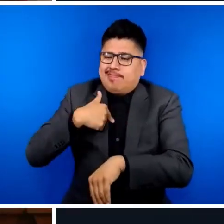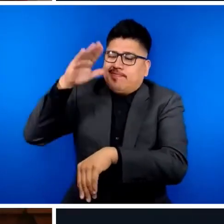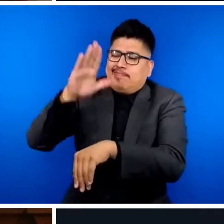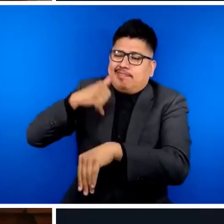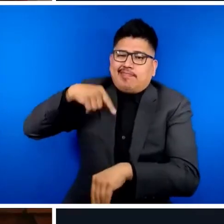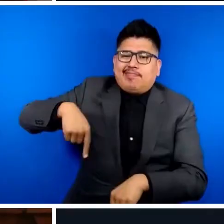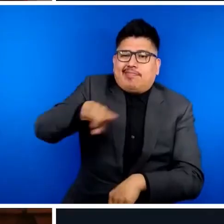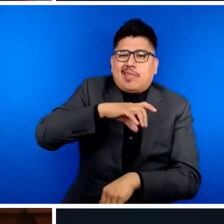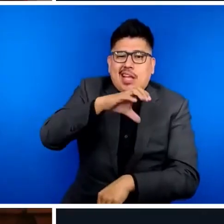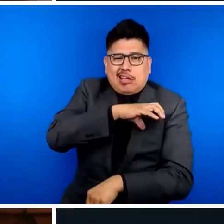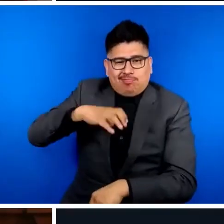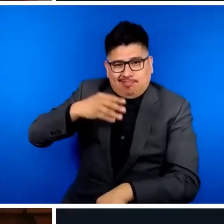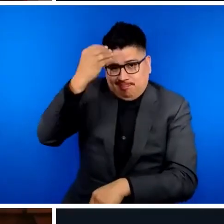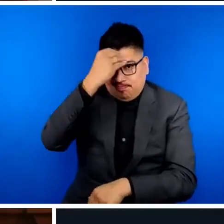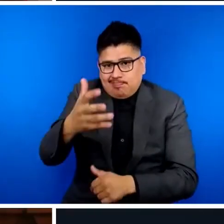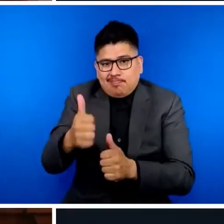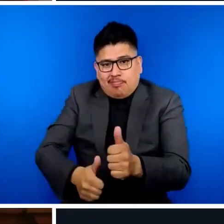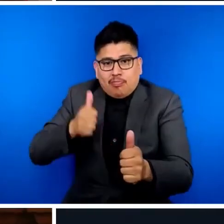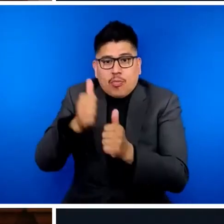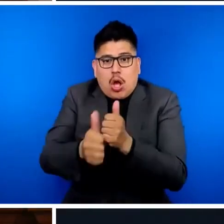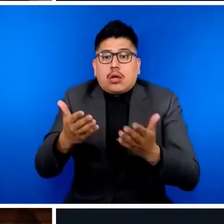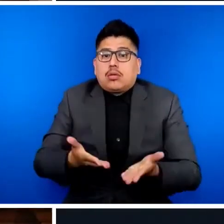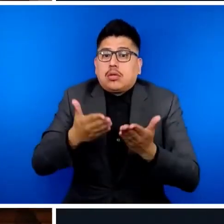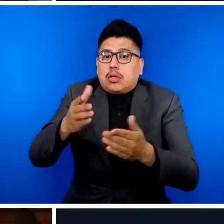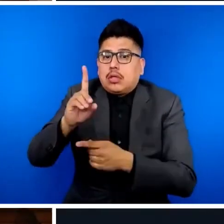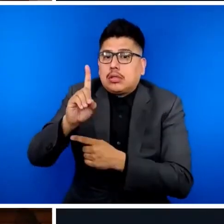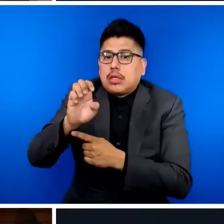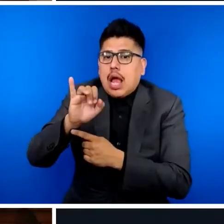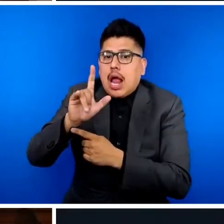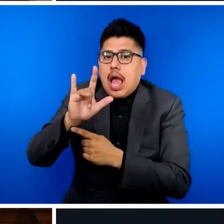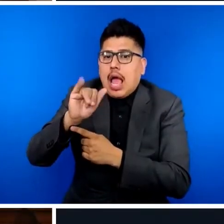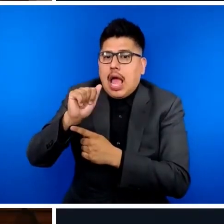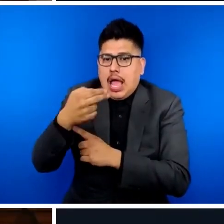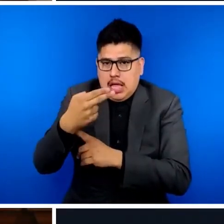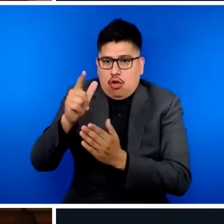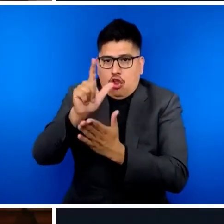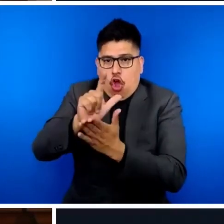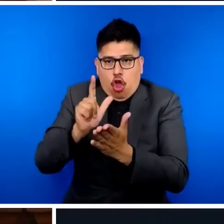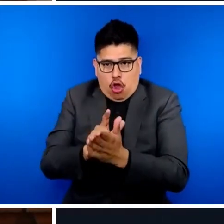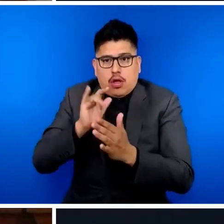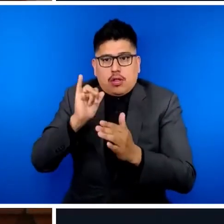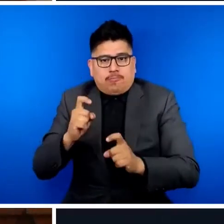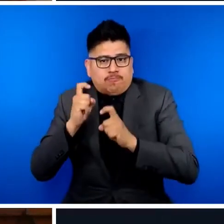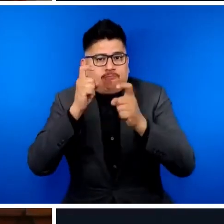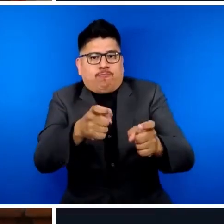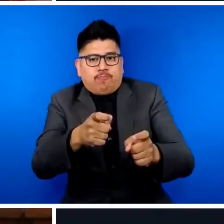call the Delilah Law, barring any state from granting commercial driver's